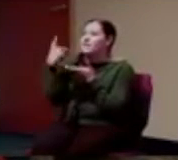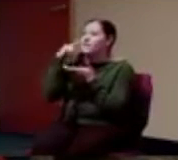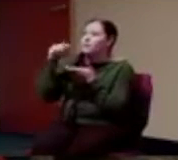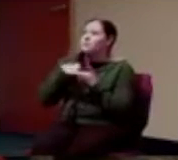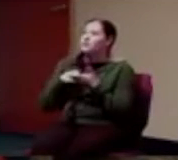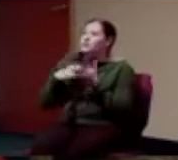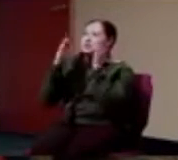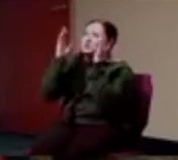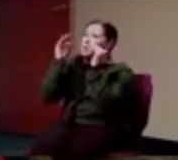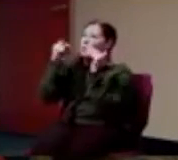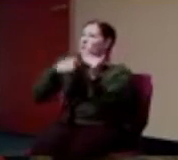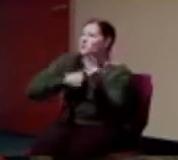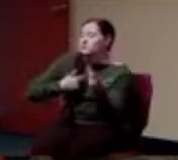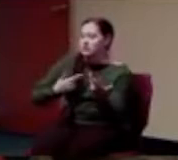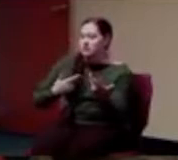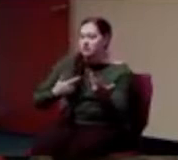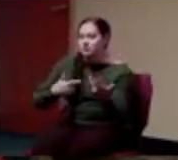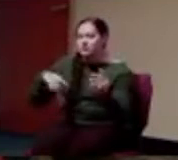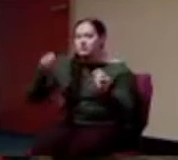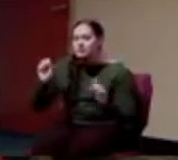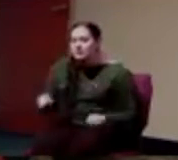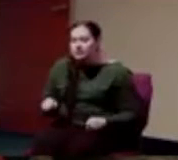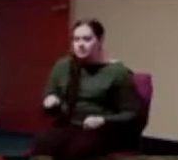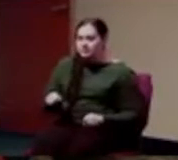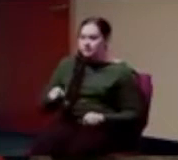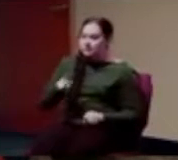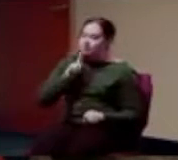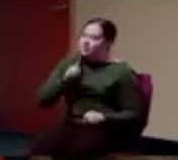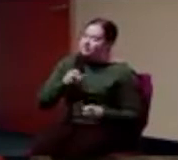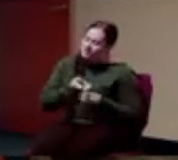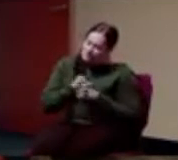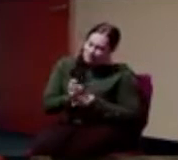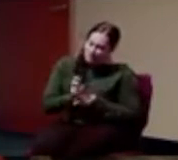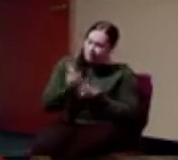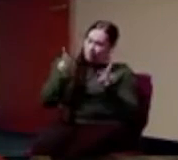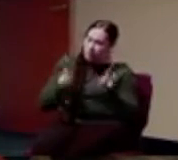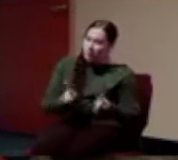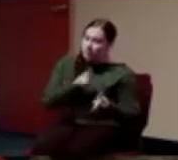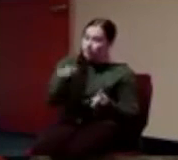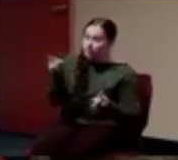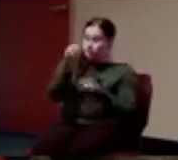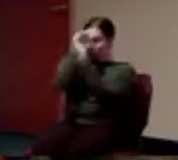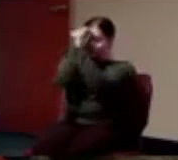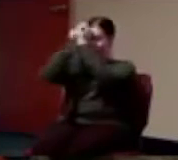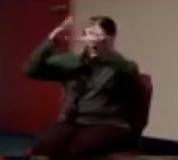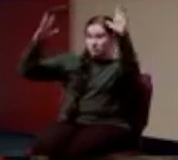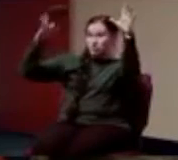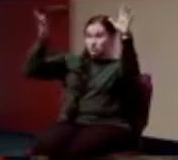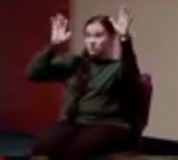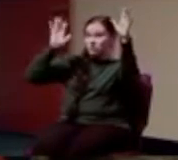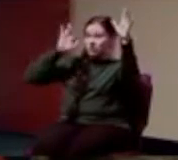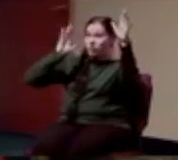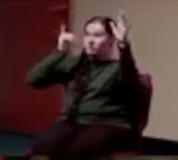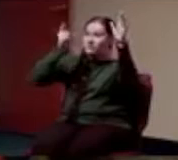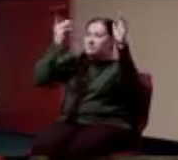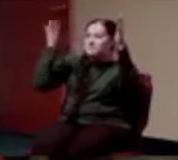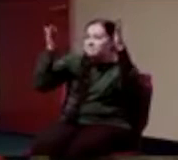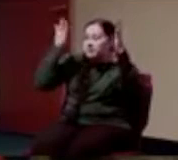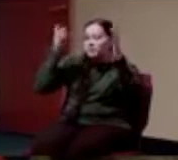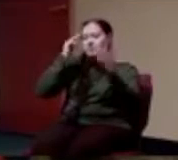for me? Yes, even the difficult person you pictured earlier might be thinking those things, and they've heard about